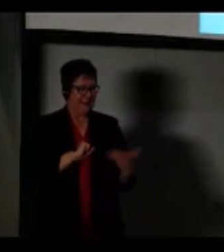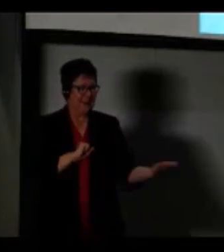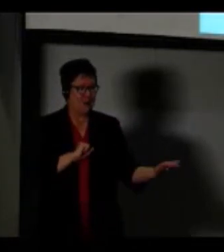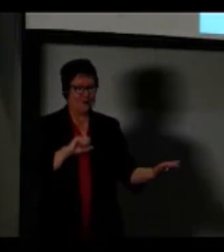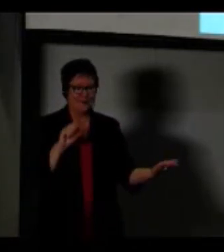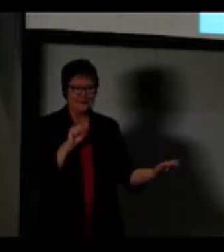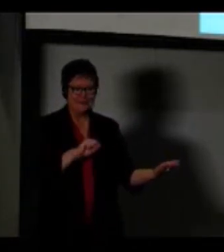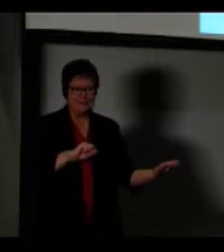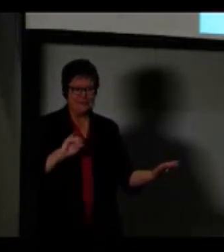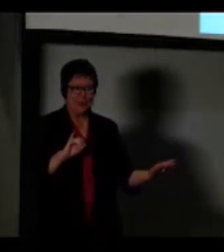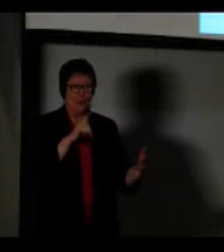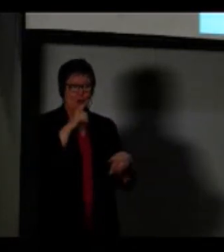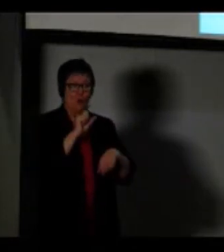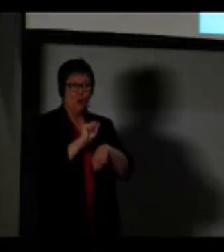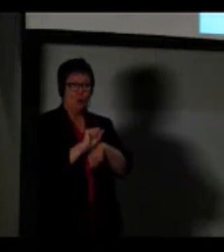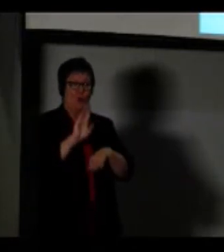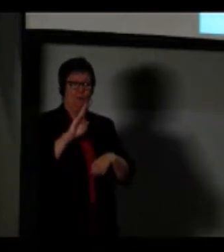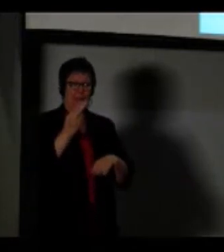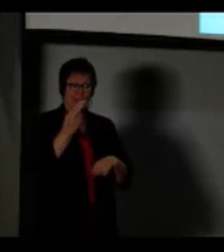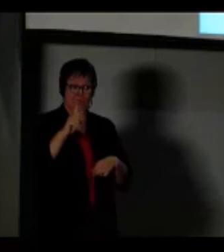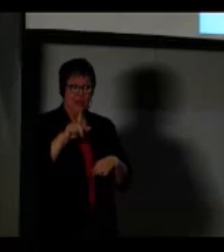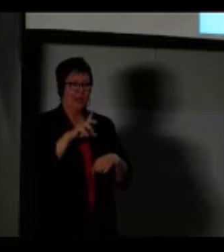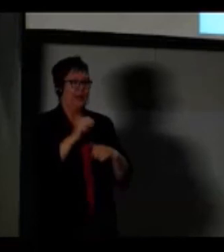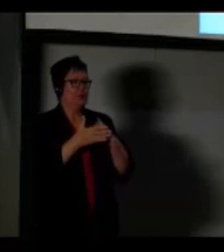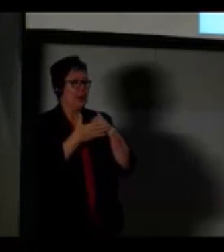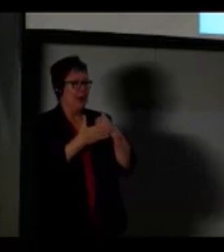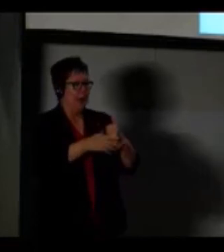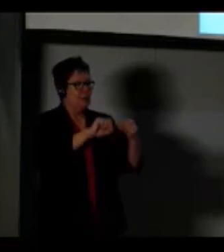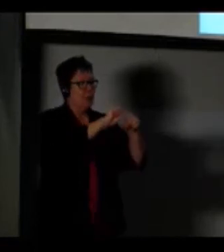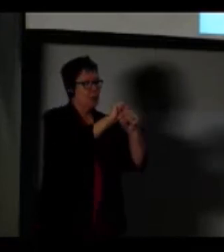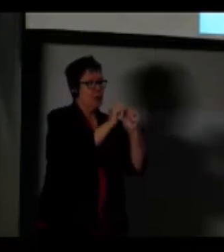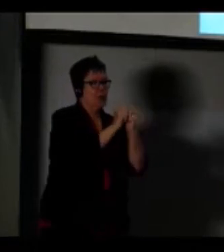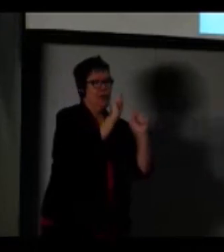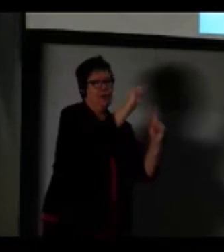work on BHL and help to work with all of those global partners